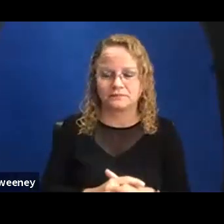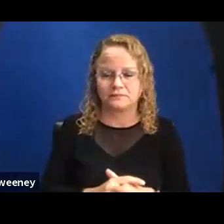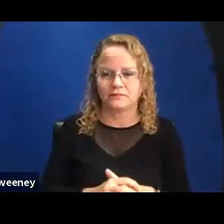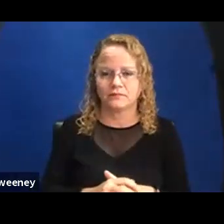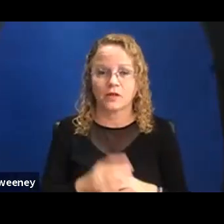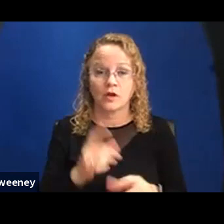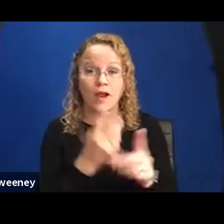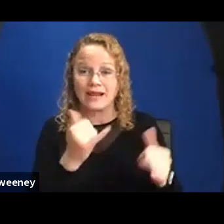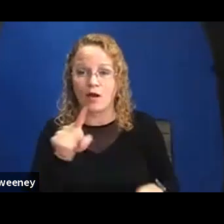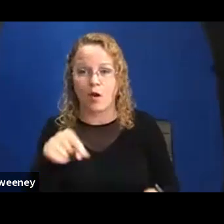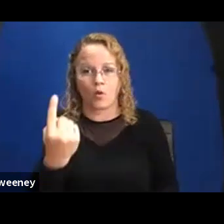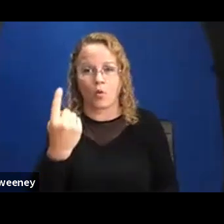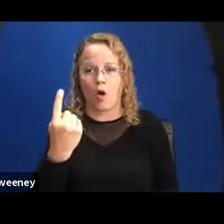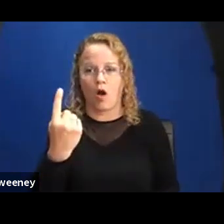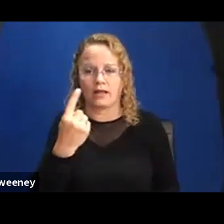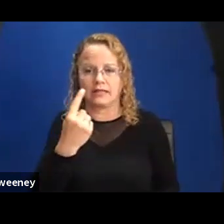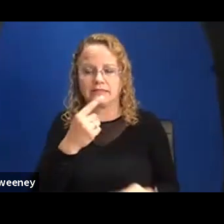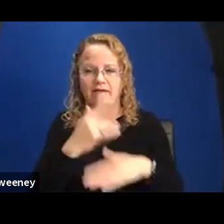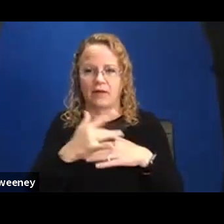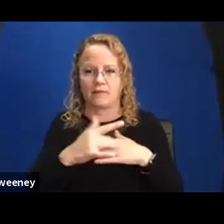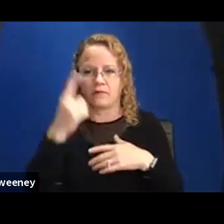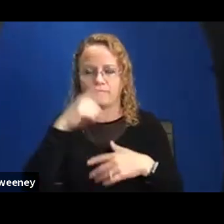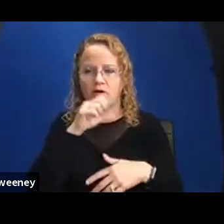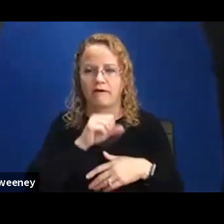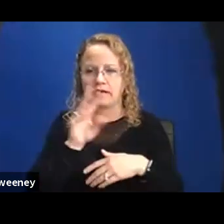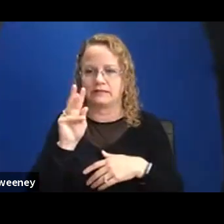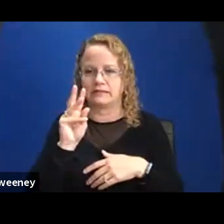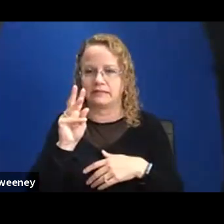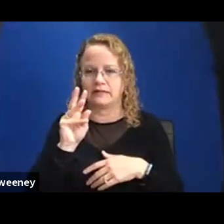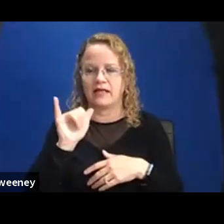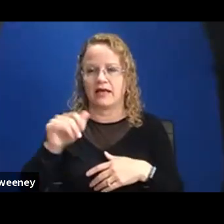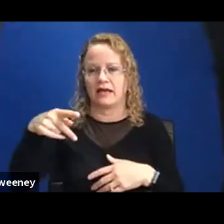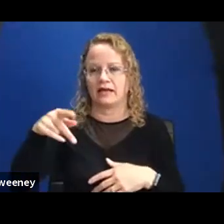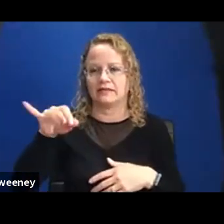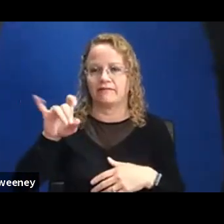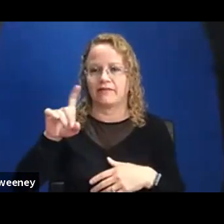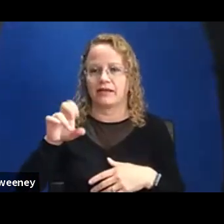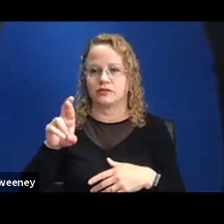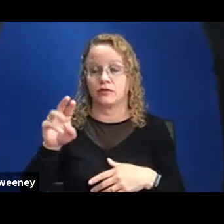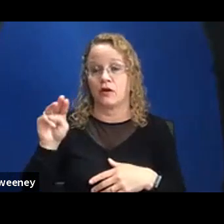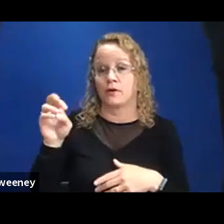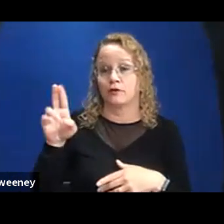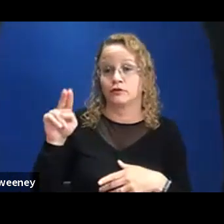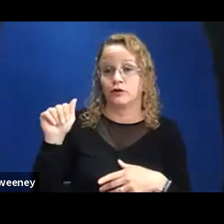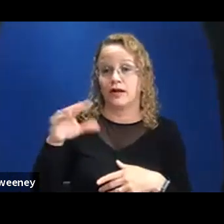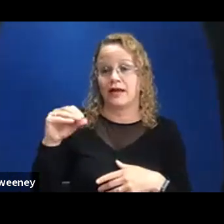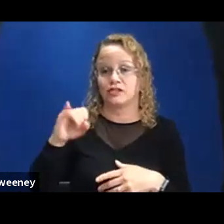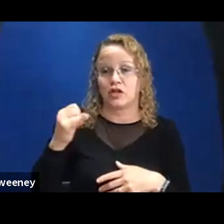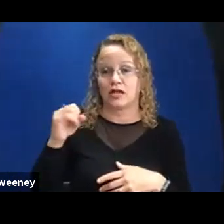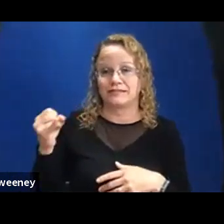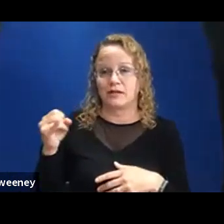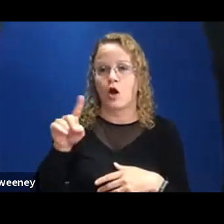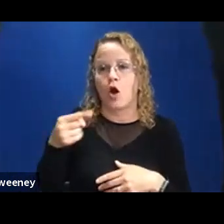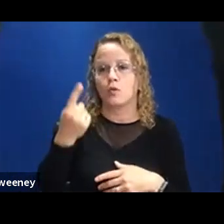Right now, there's only one vaccine that's available for a 16-year-old, and that's the Pfizer. The Moderna and the Johnson & Johnson are only